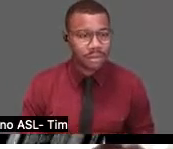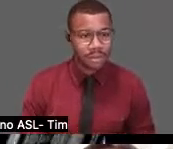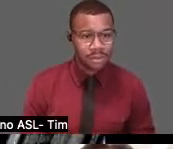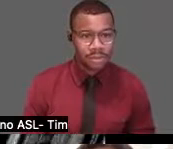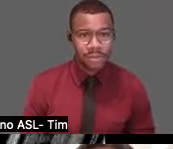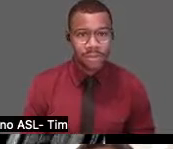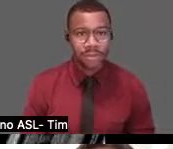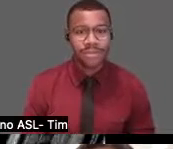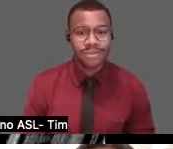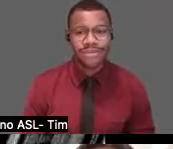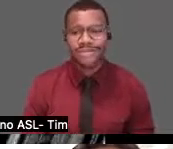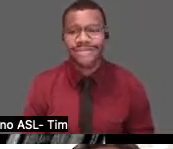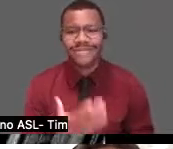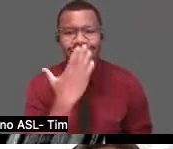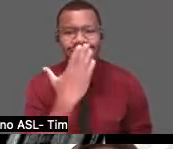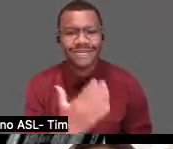Thank you.